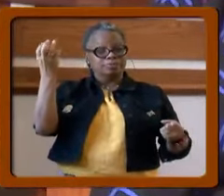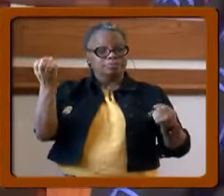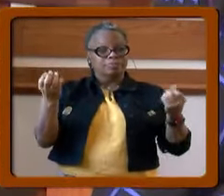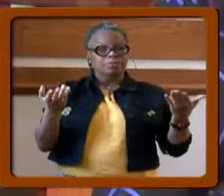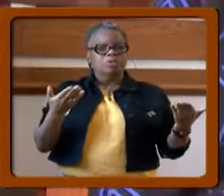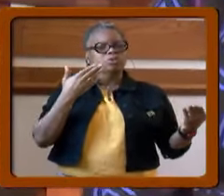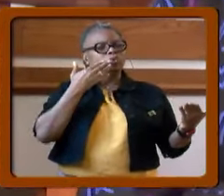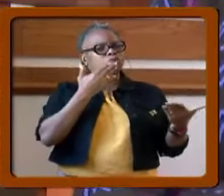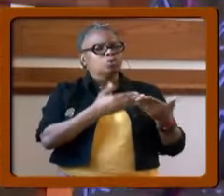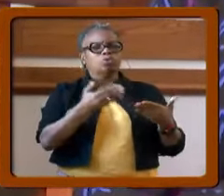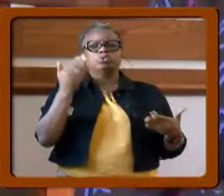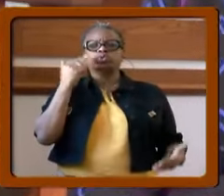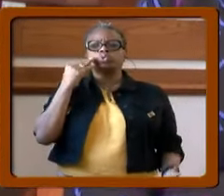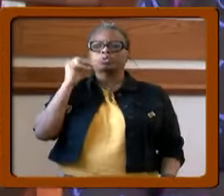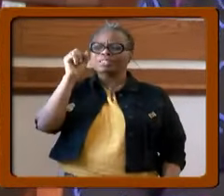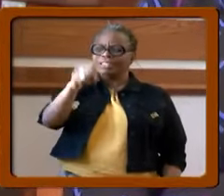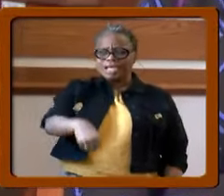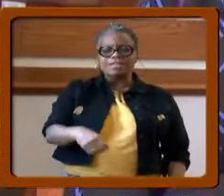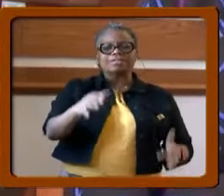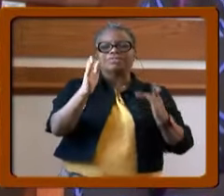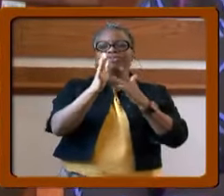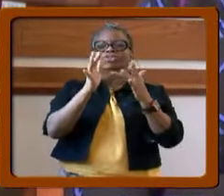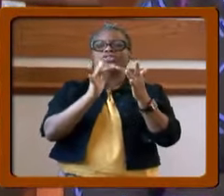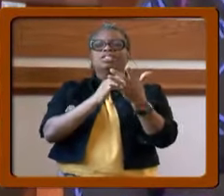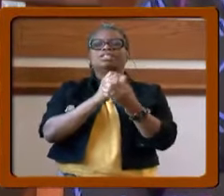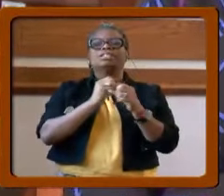And it's good to know that Jesus saves.